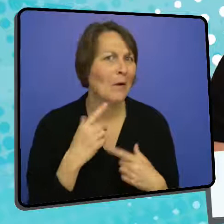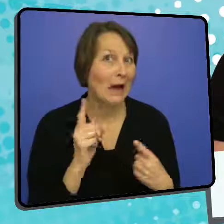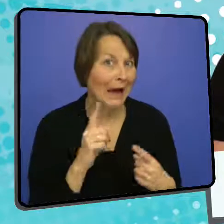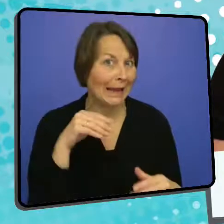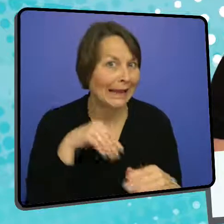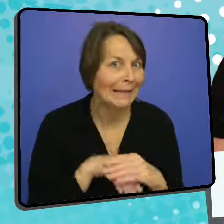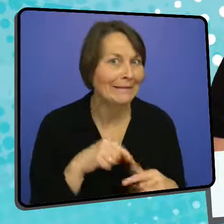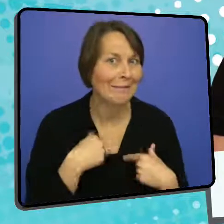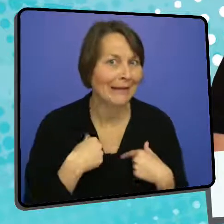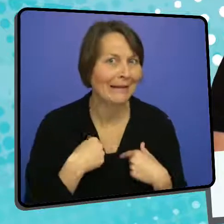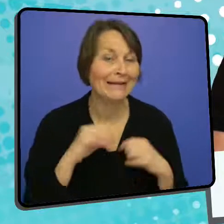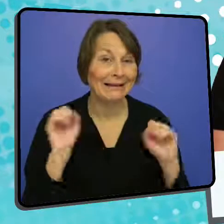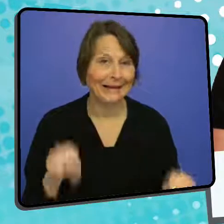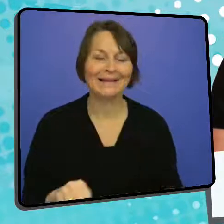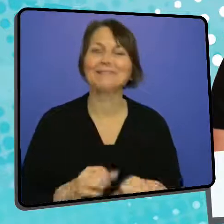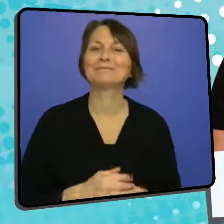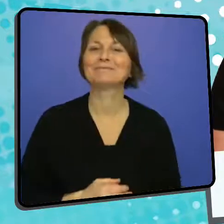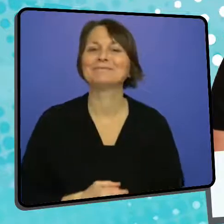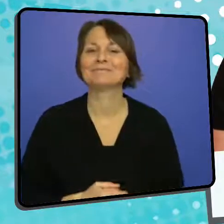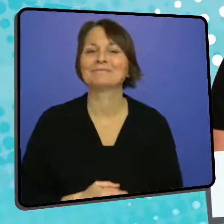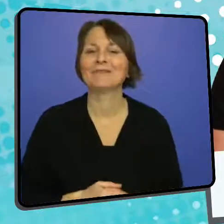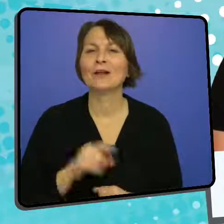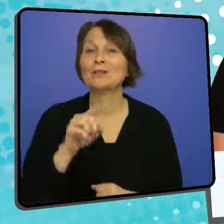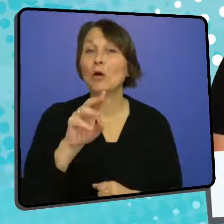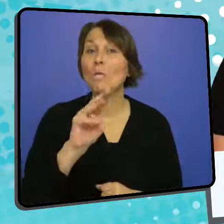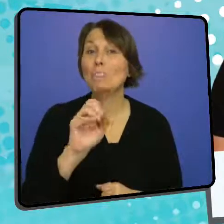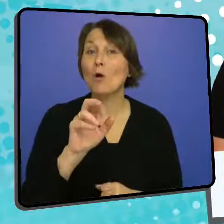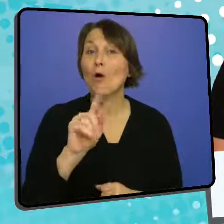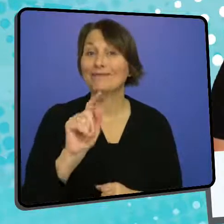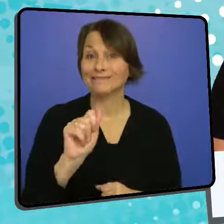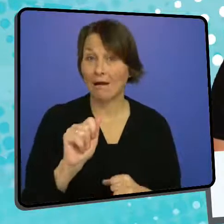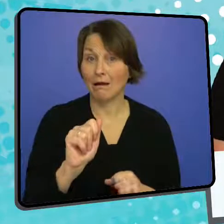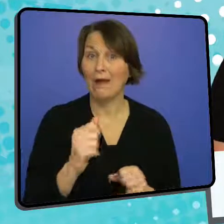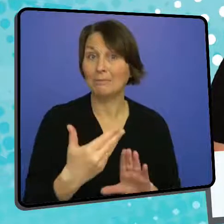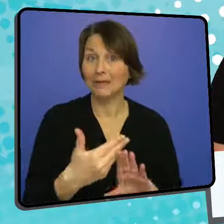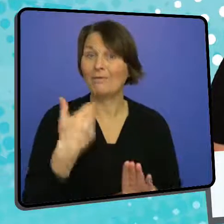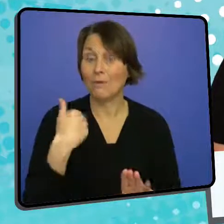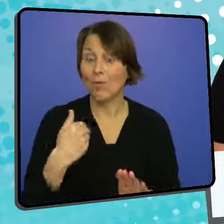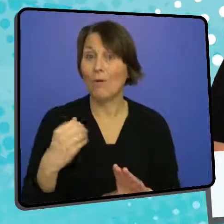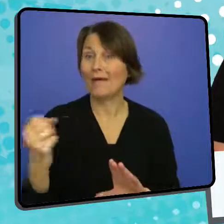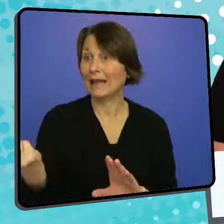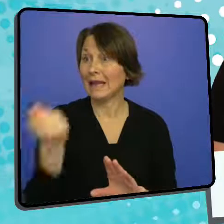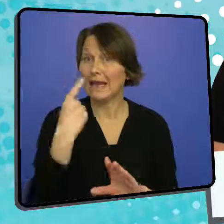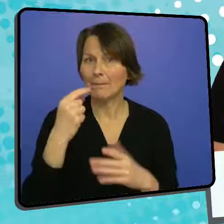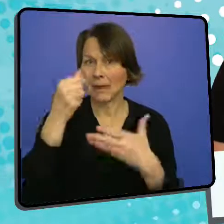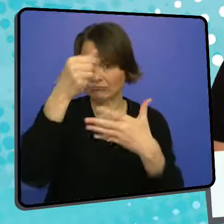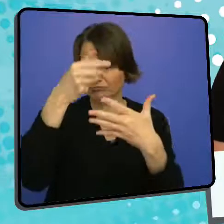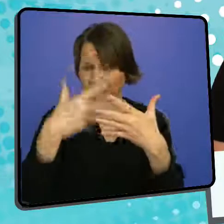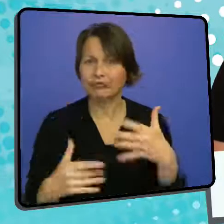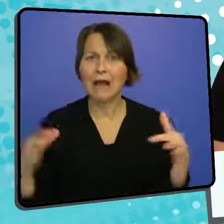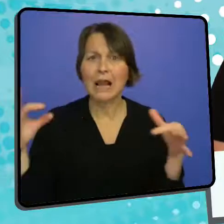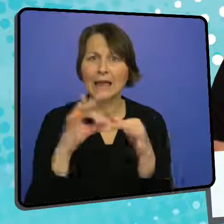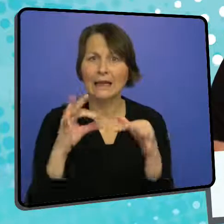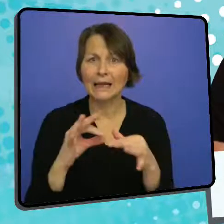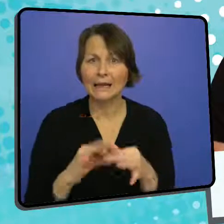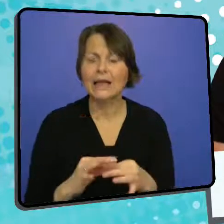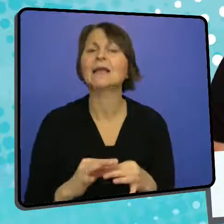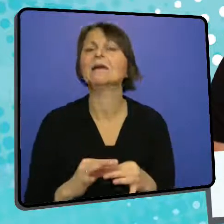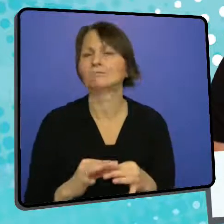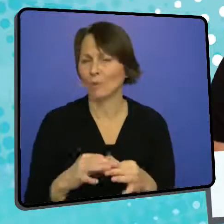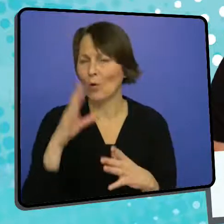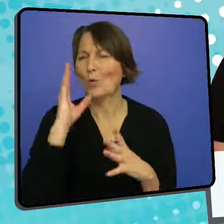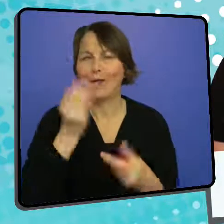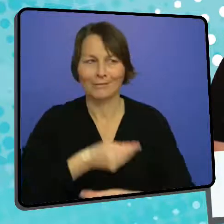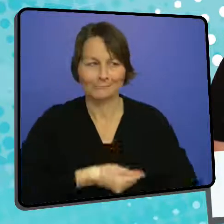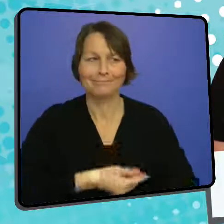us so many great links. It was like a whole email full of them. And so we will obviously make sure that they are available on